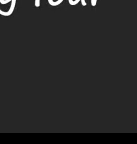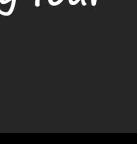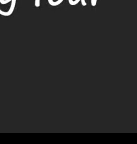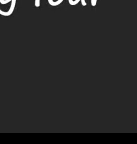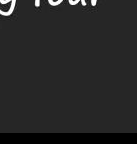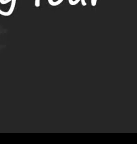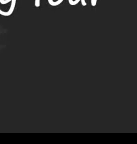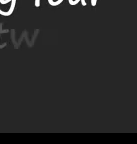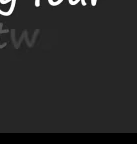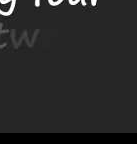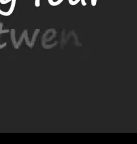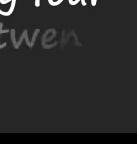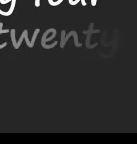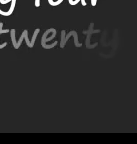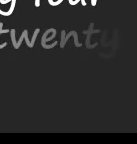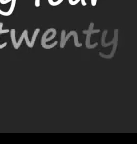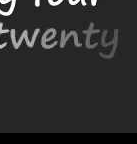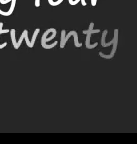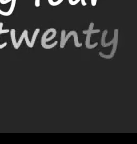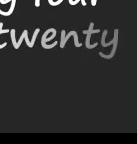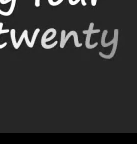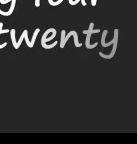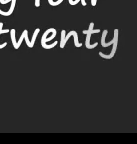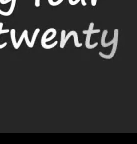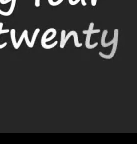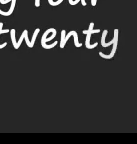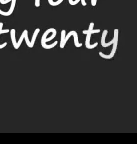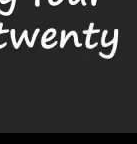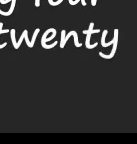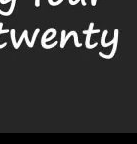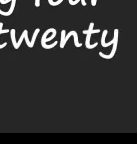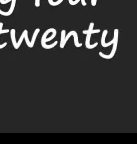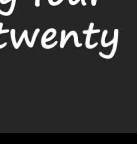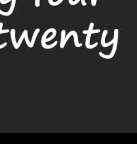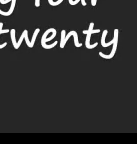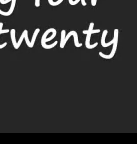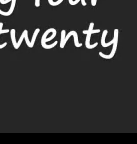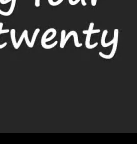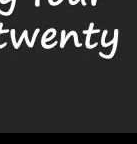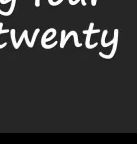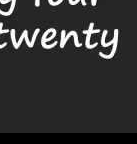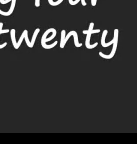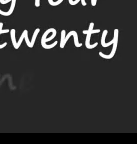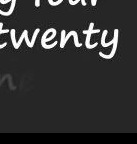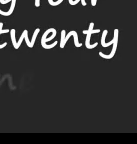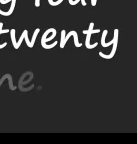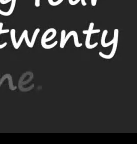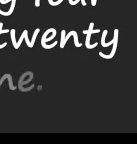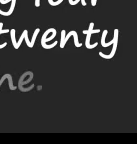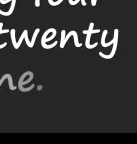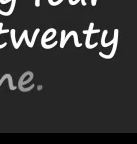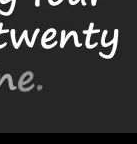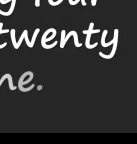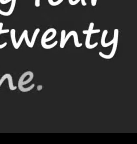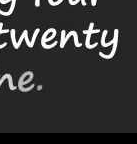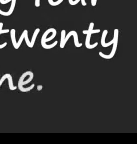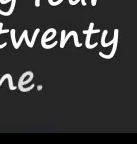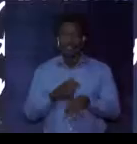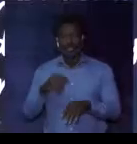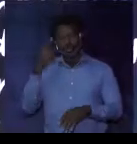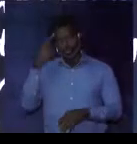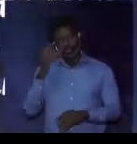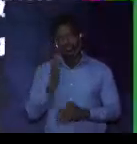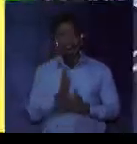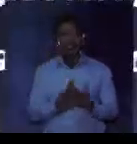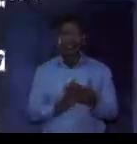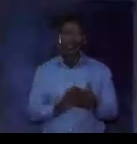528,000. Then you have 9 and 9. Now I'm sure that you got that right. Good job, you, my friend.